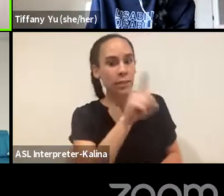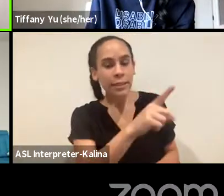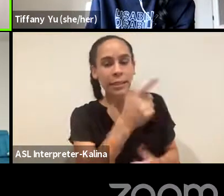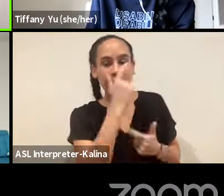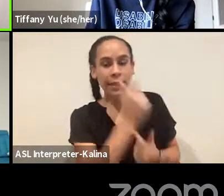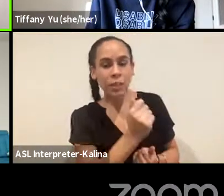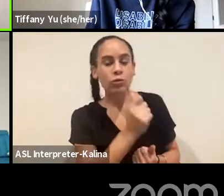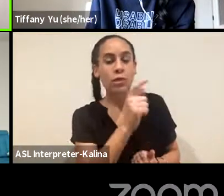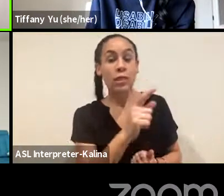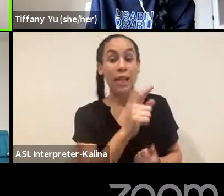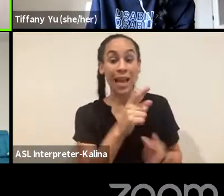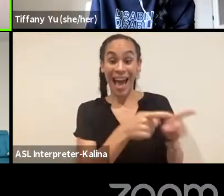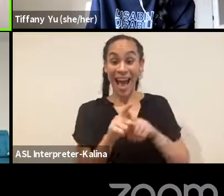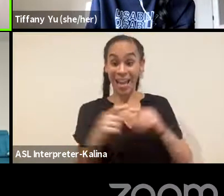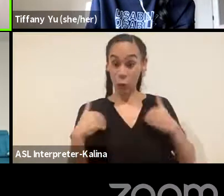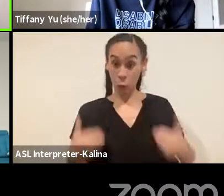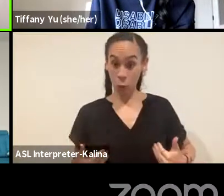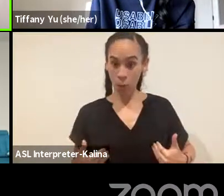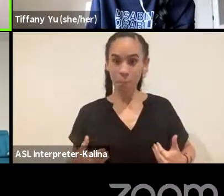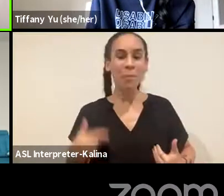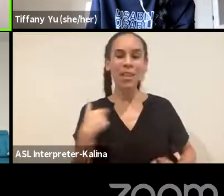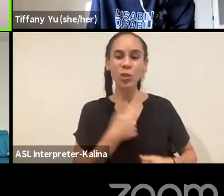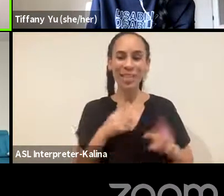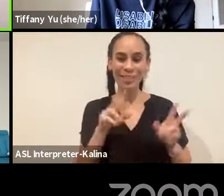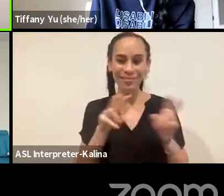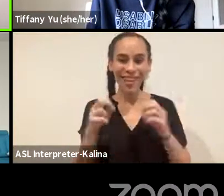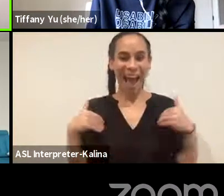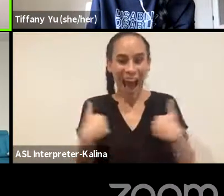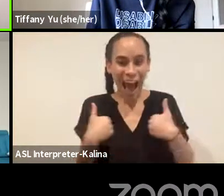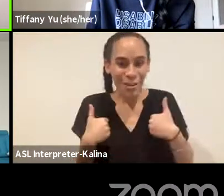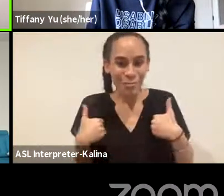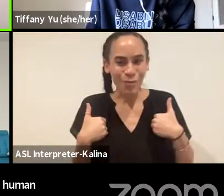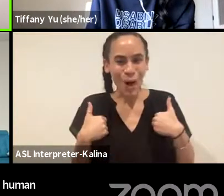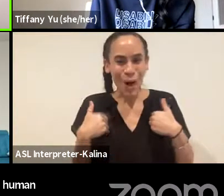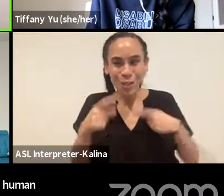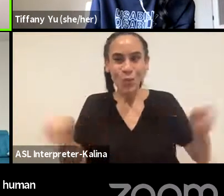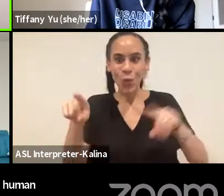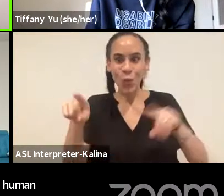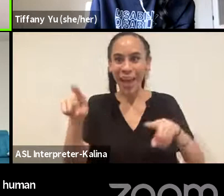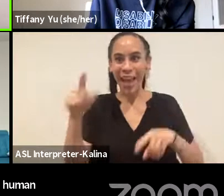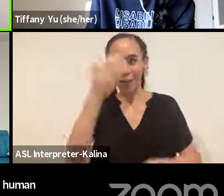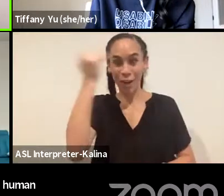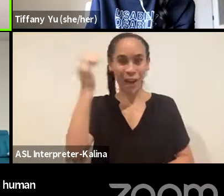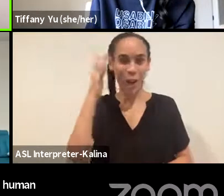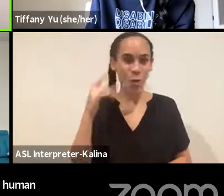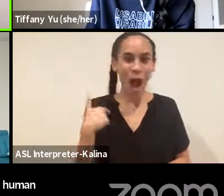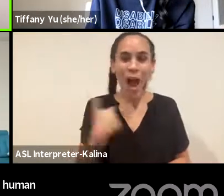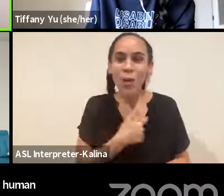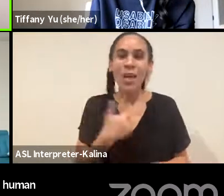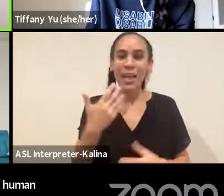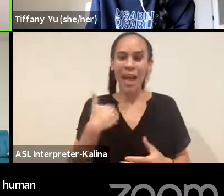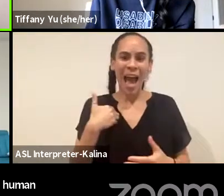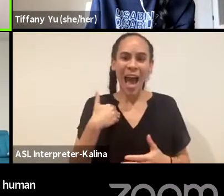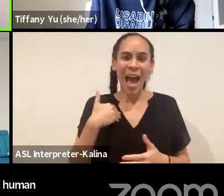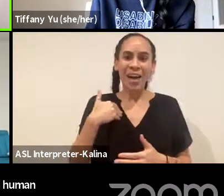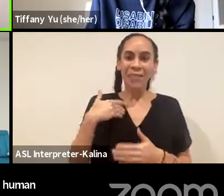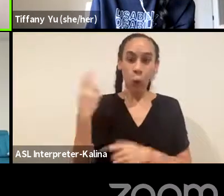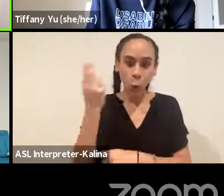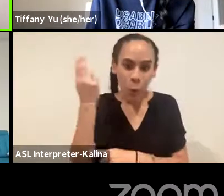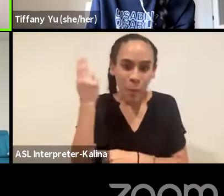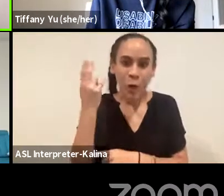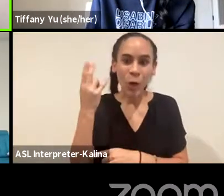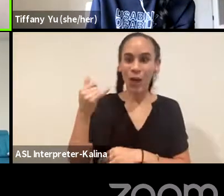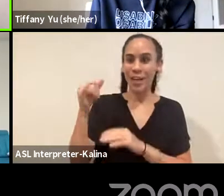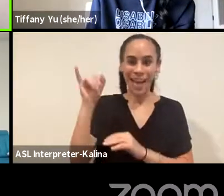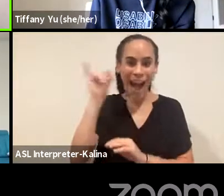as human beings, we are animals. And I think we forget that because like we're so sophisticated because we have Zoom and iPhone and Uber and yada, yada. But